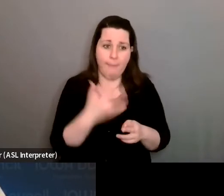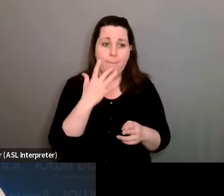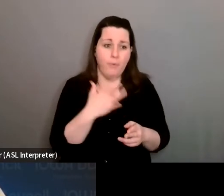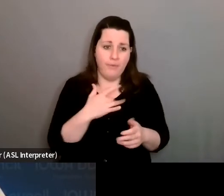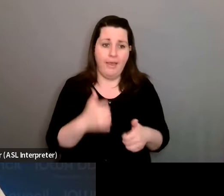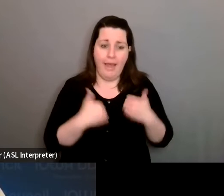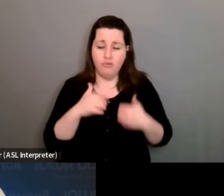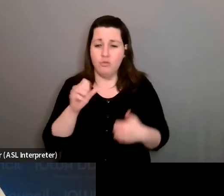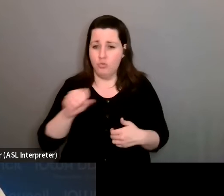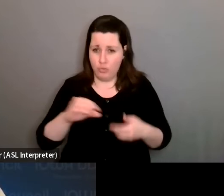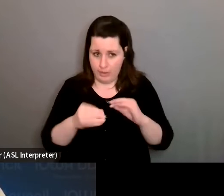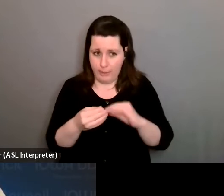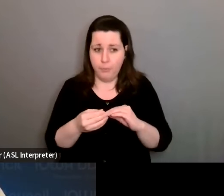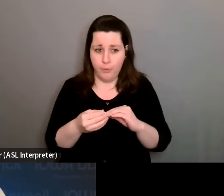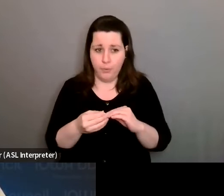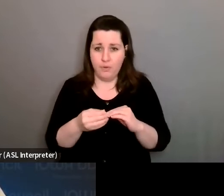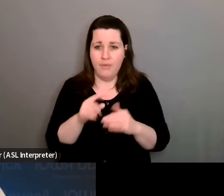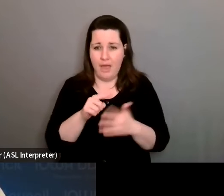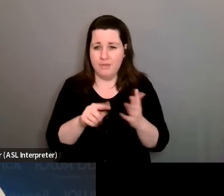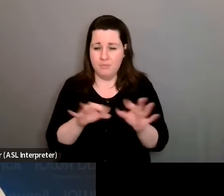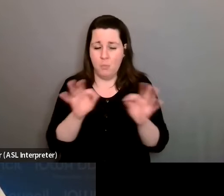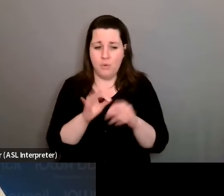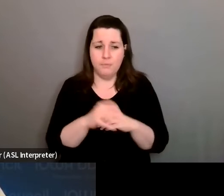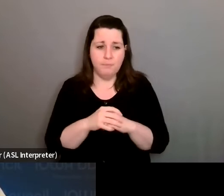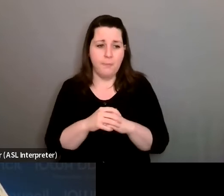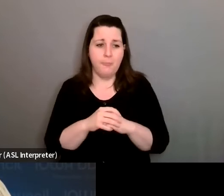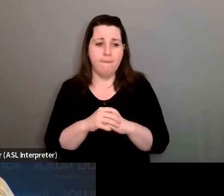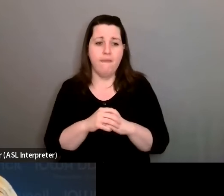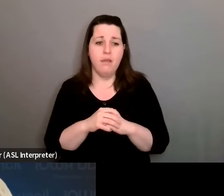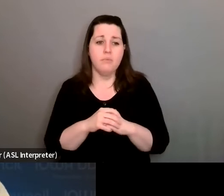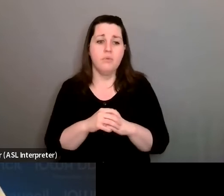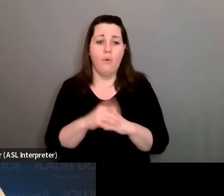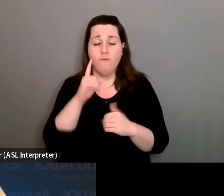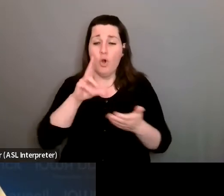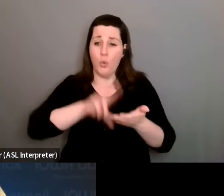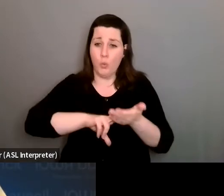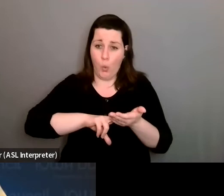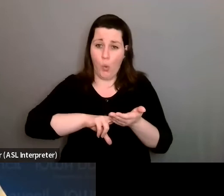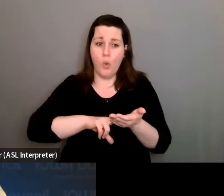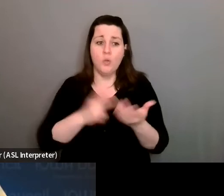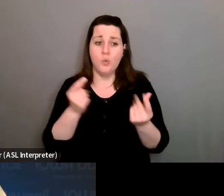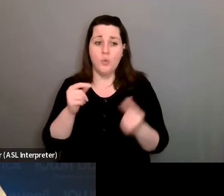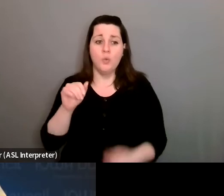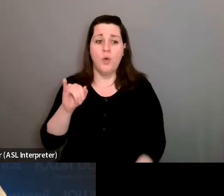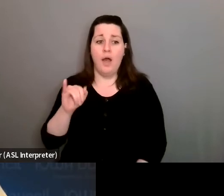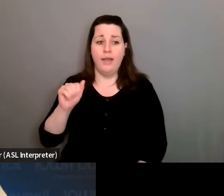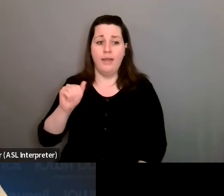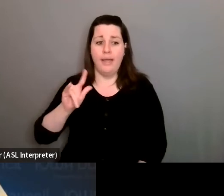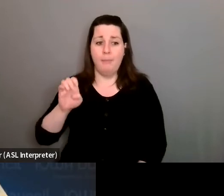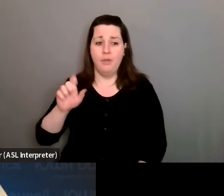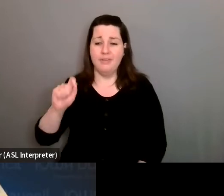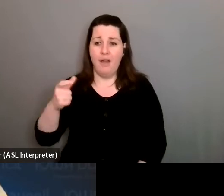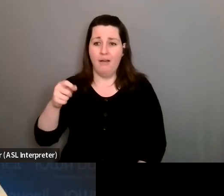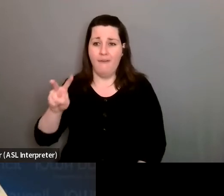address, social security number, all of those important pieces. So to be able to enroll, just visit iable.gov and click the